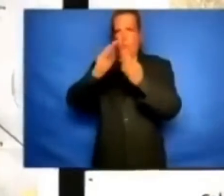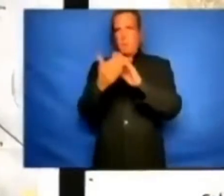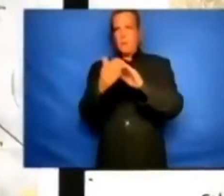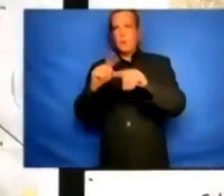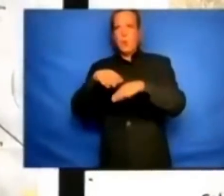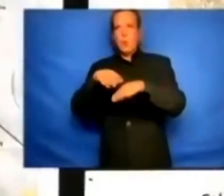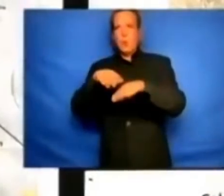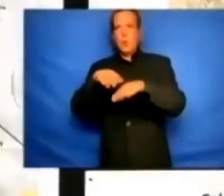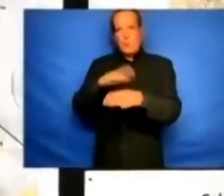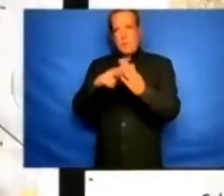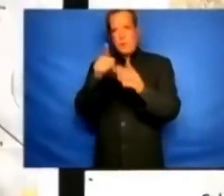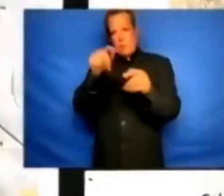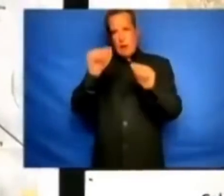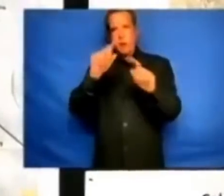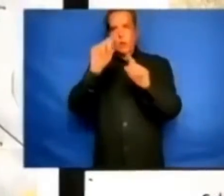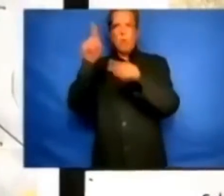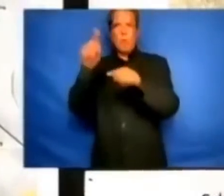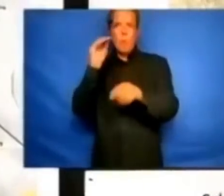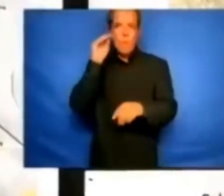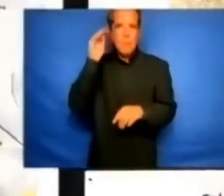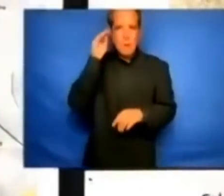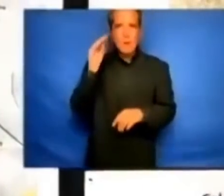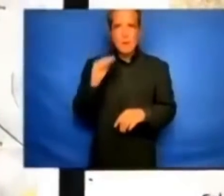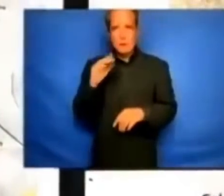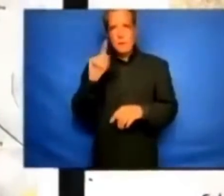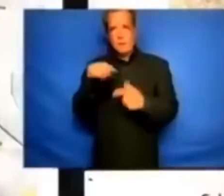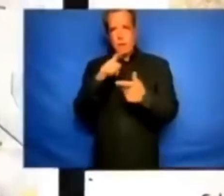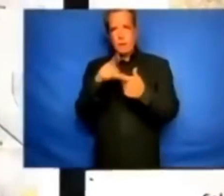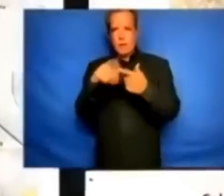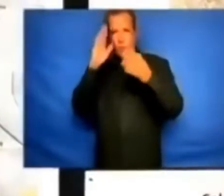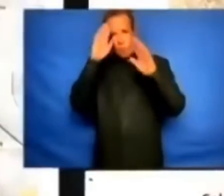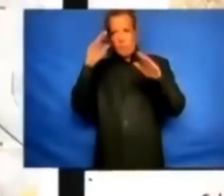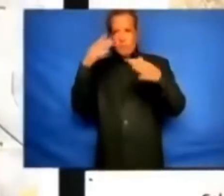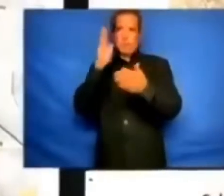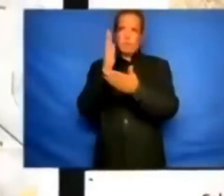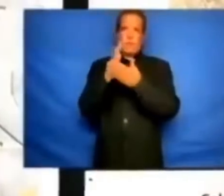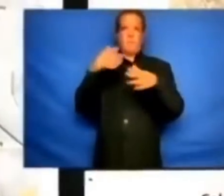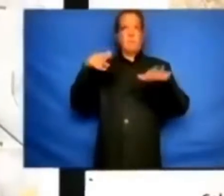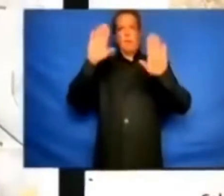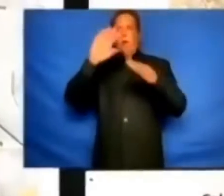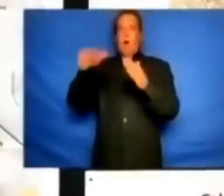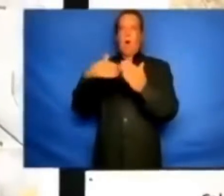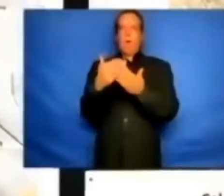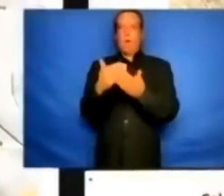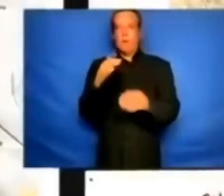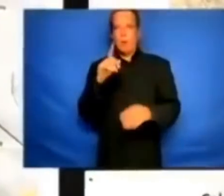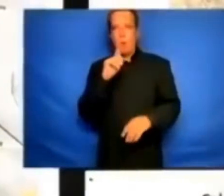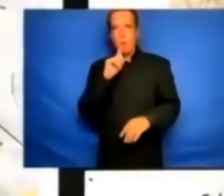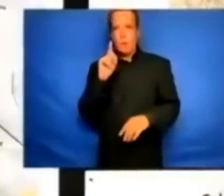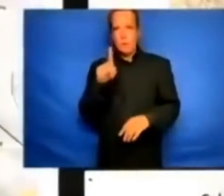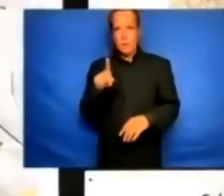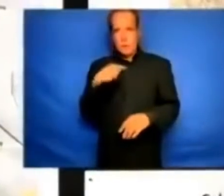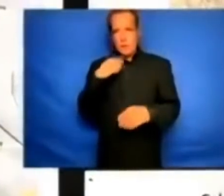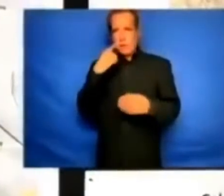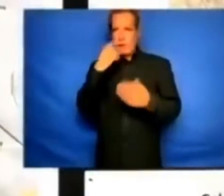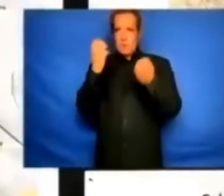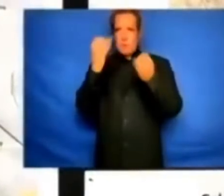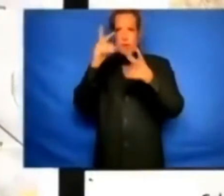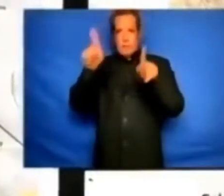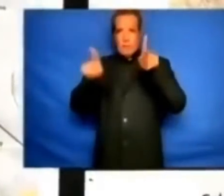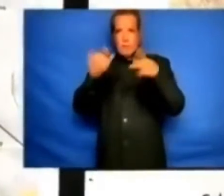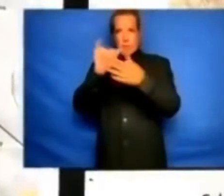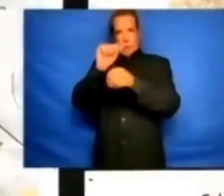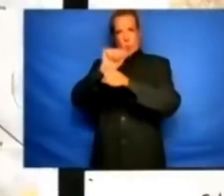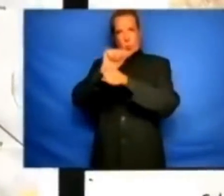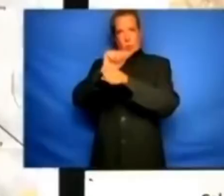back in and eventually to lift all the orders completely. You know, one thing that I wanted to talk about is that there's many folks that are working this fire from both